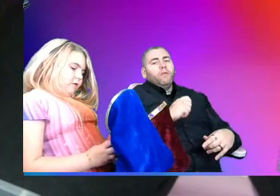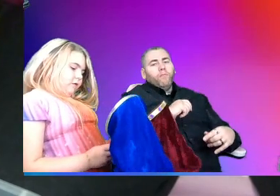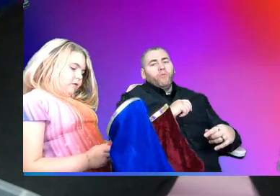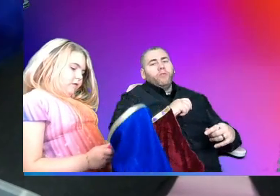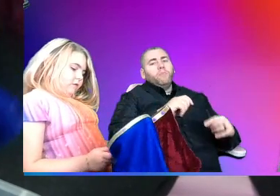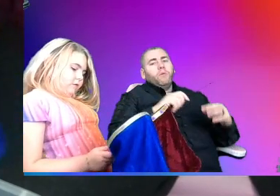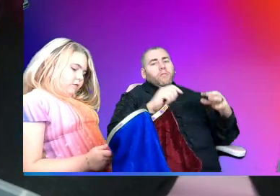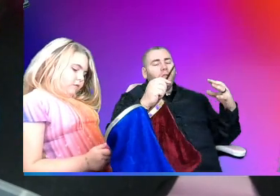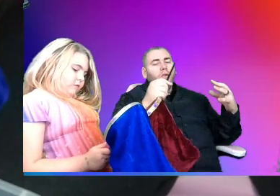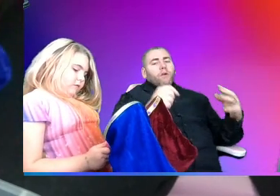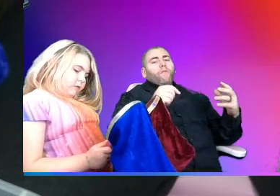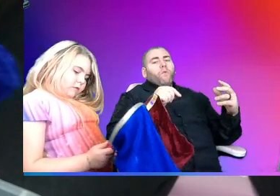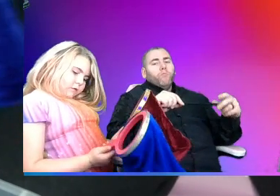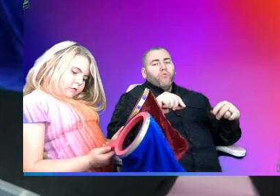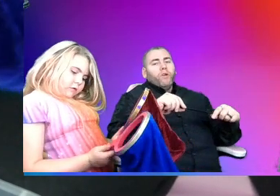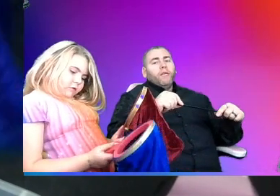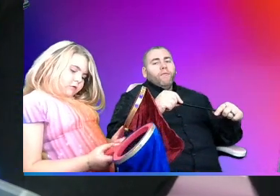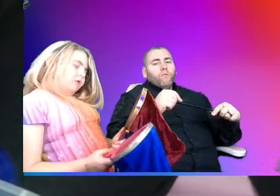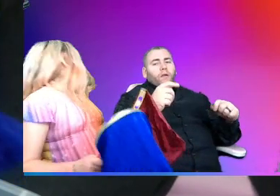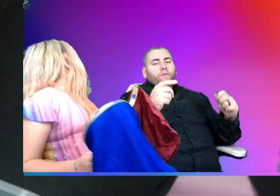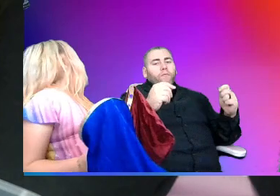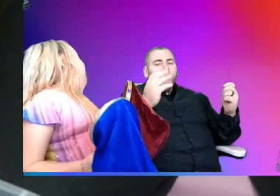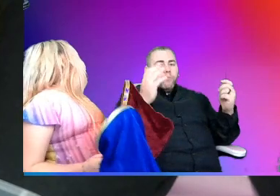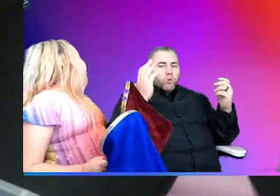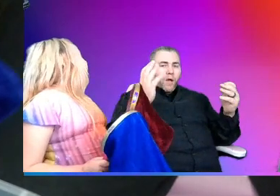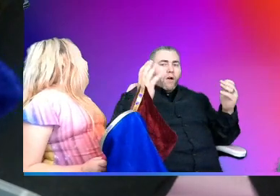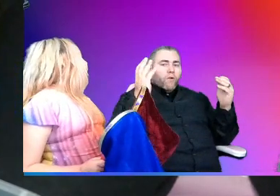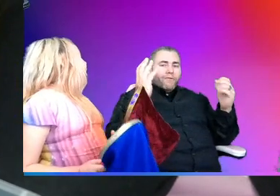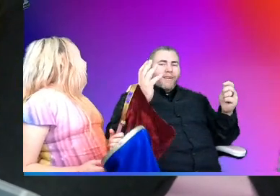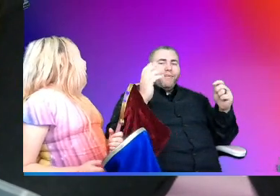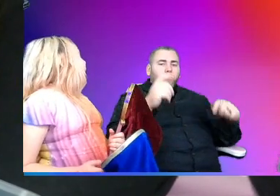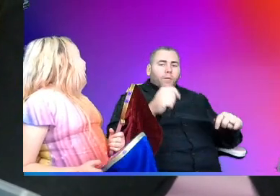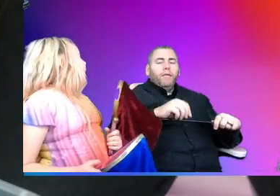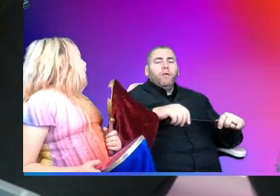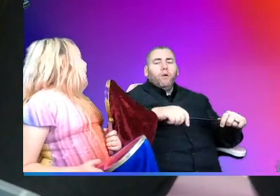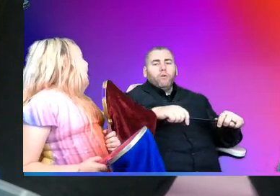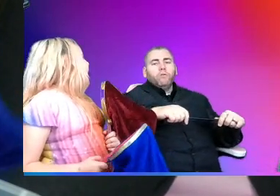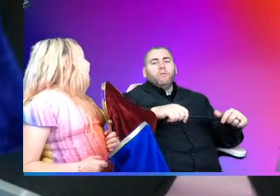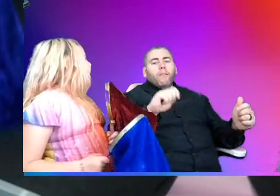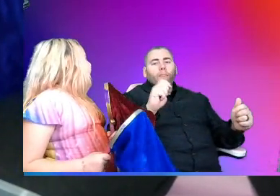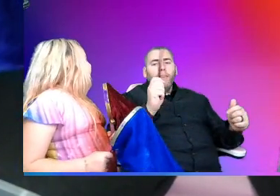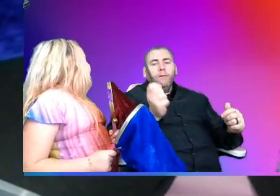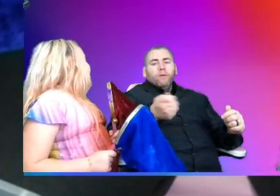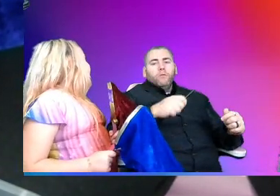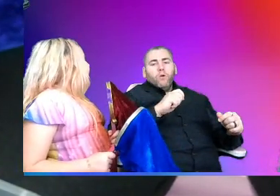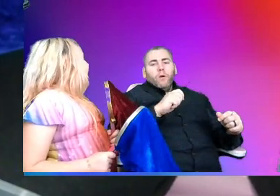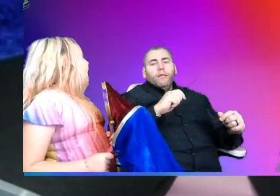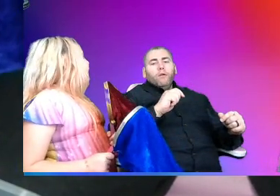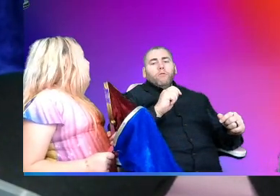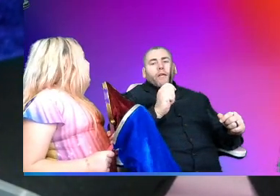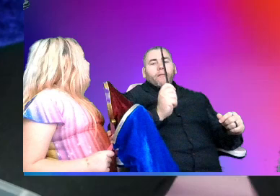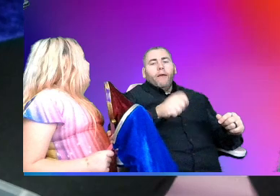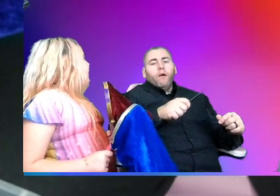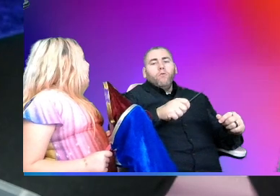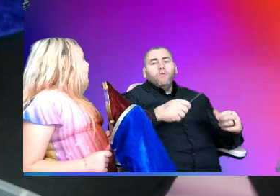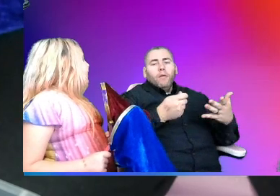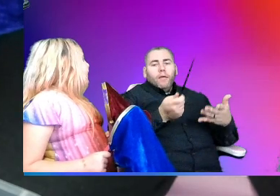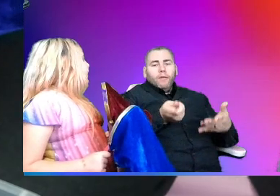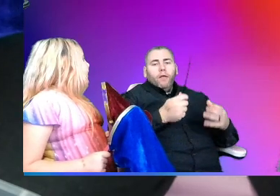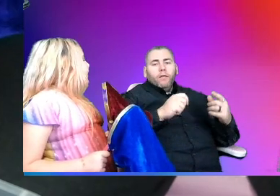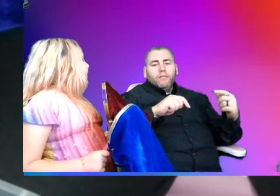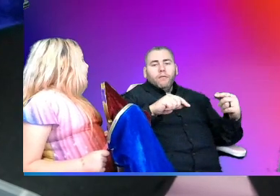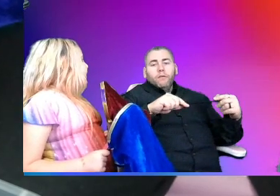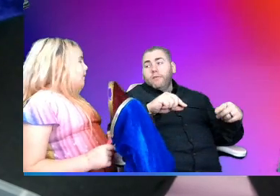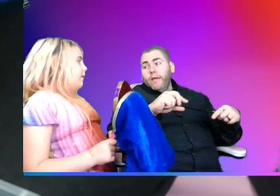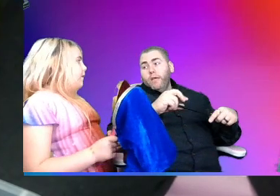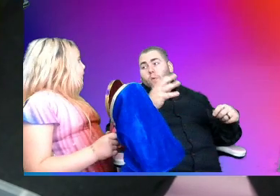we get enough participants for the brick giveaway. 12 decks of playing cards. So go ahead and go check that out.